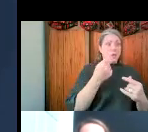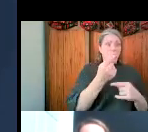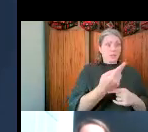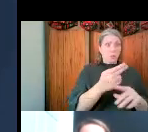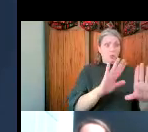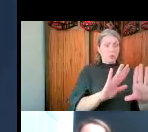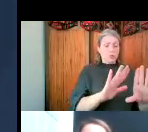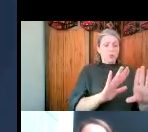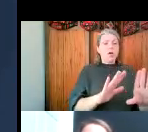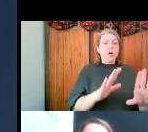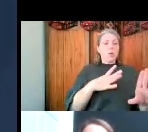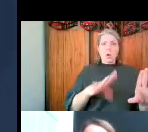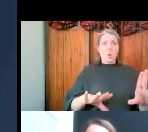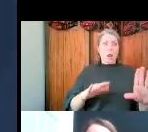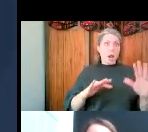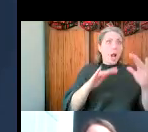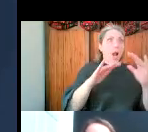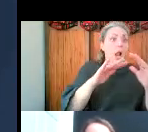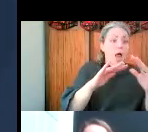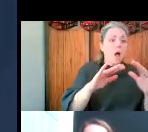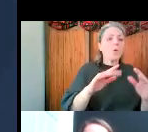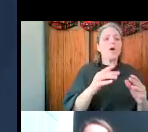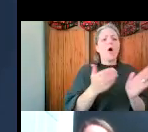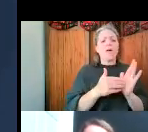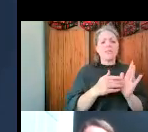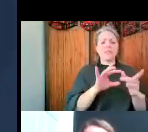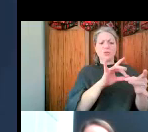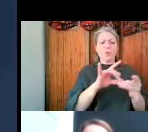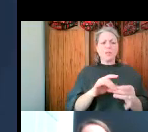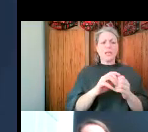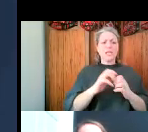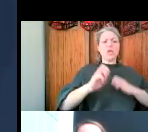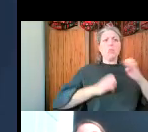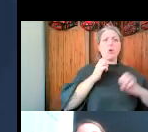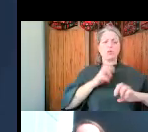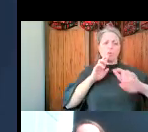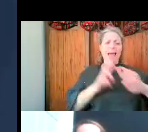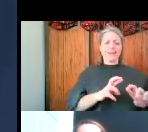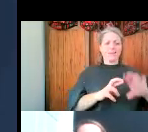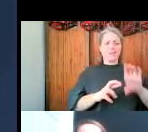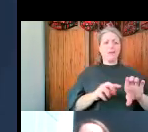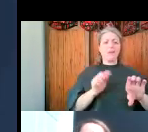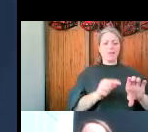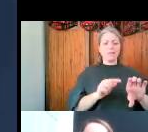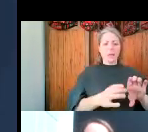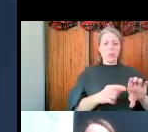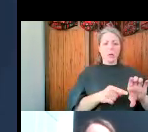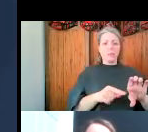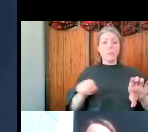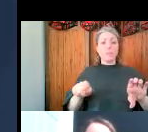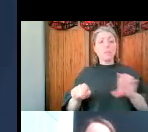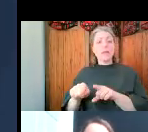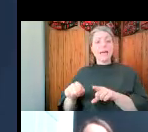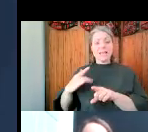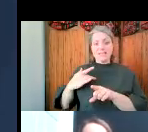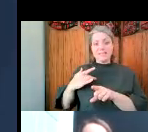we often associate emotional reactivity with the kids who fit in this category. The kids who tend to be more on the sensitive